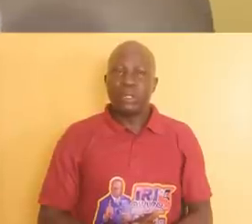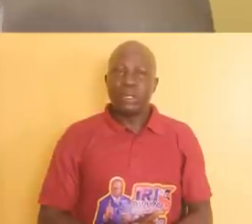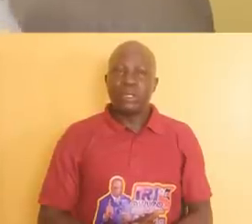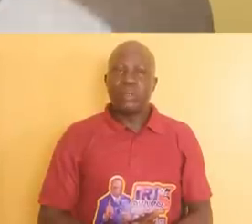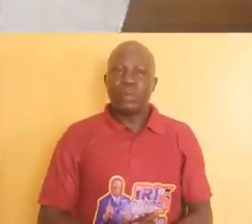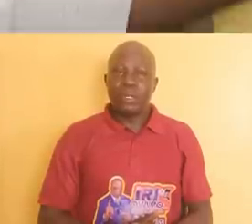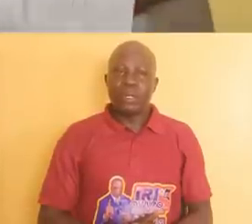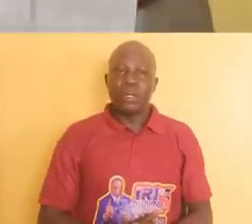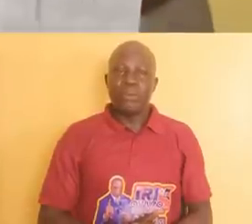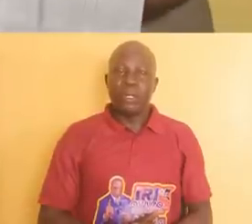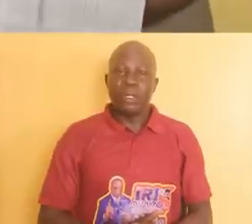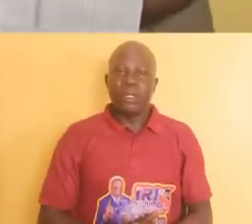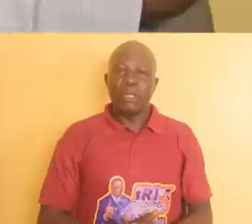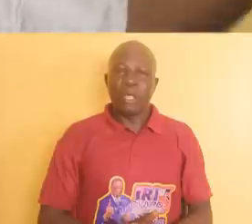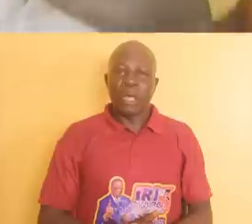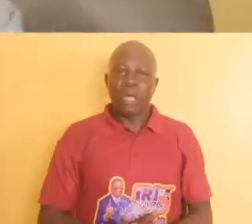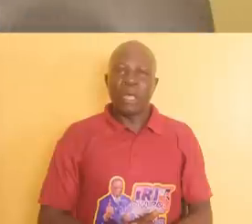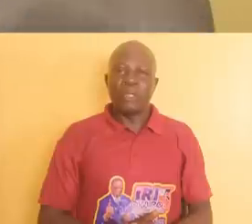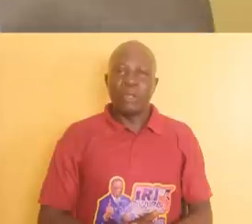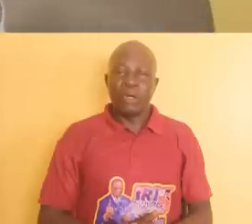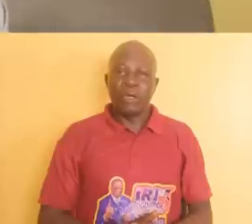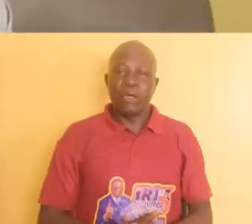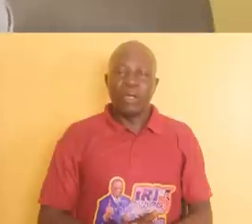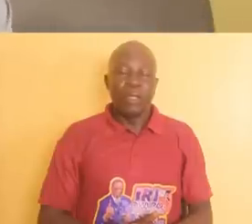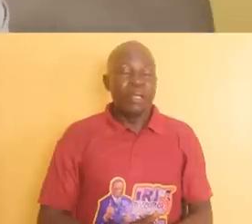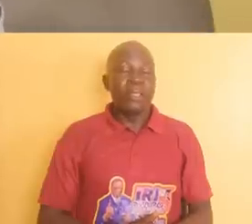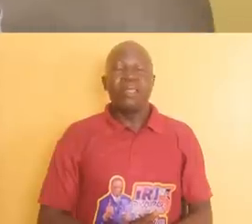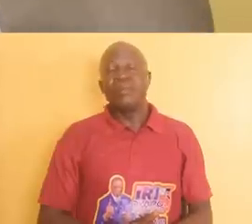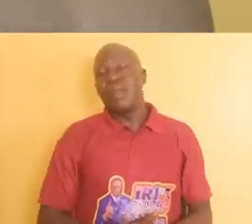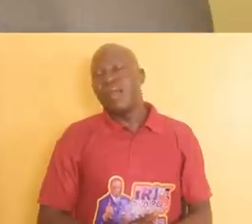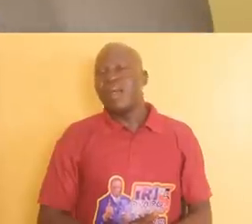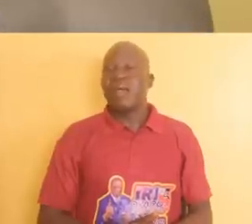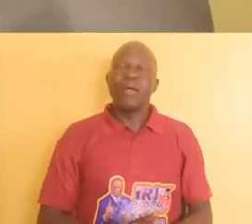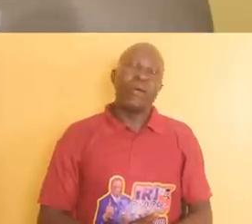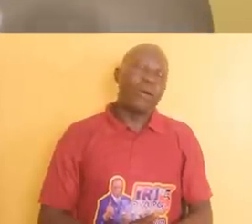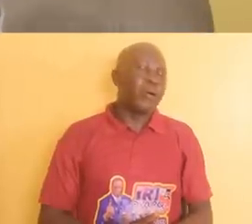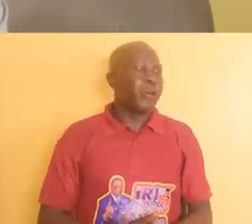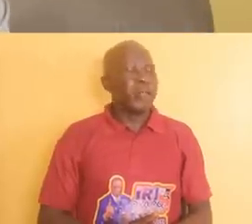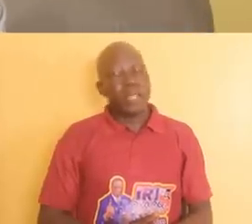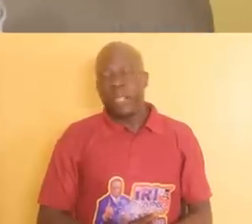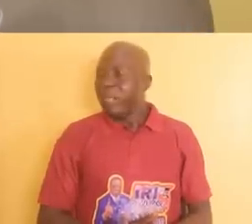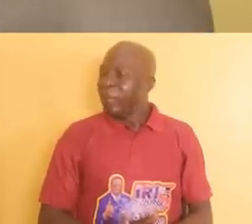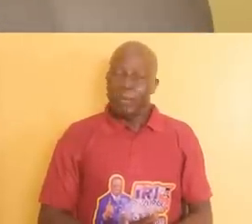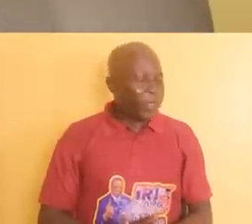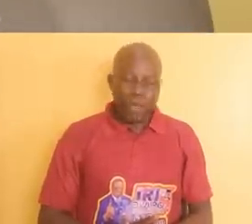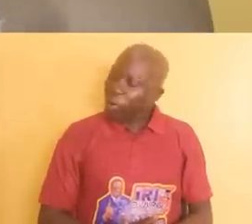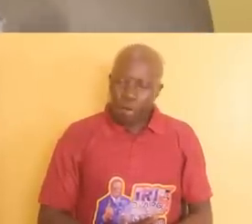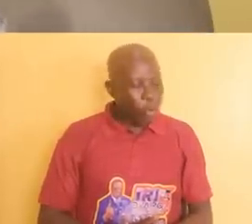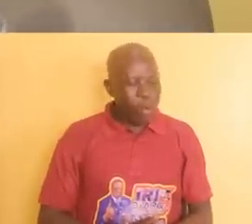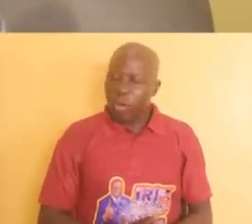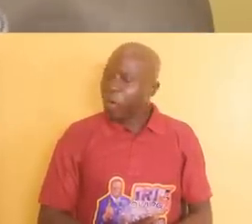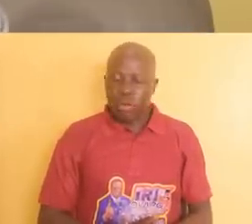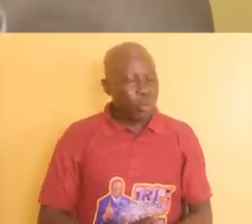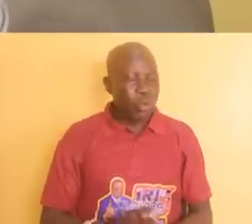ni ibi ayo niba wole mi